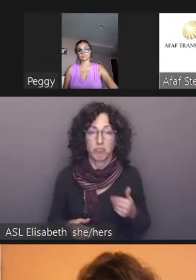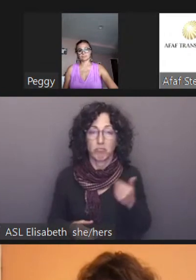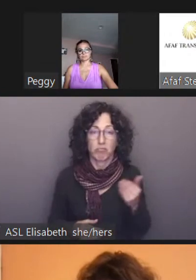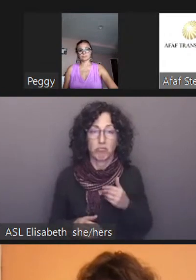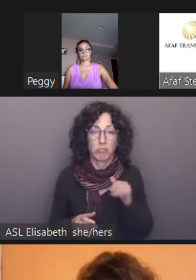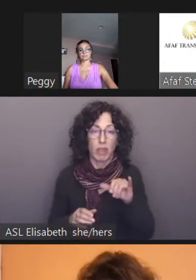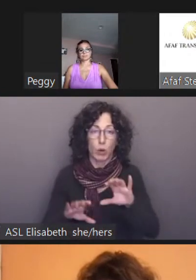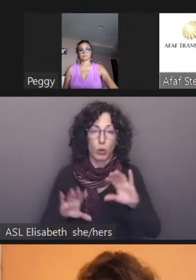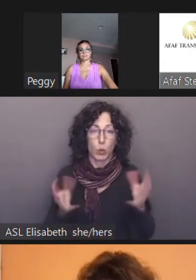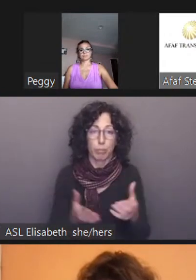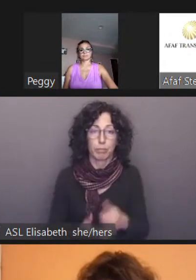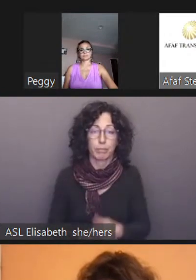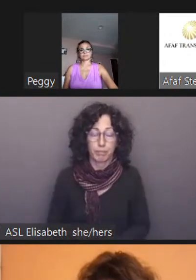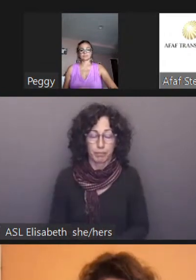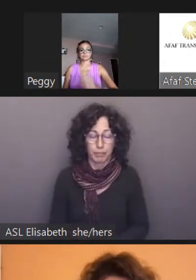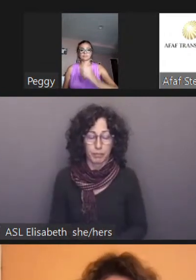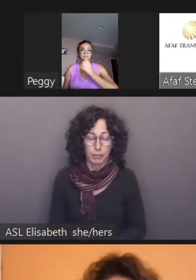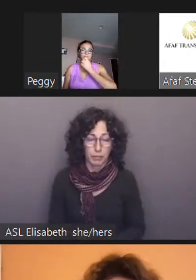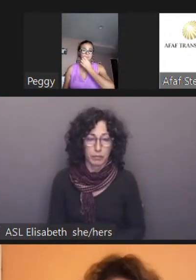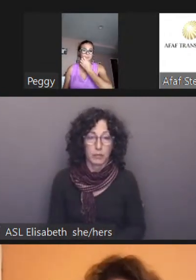tomorrow.